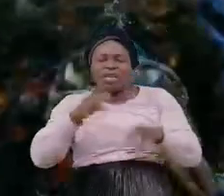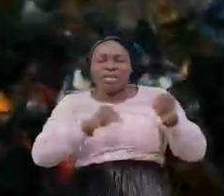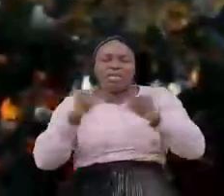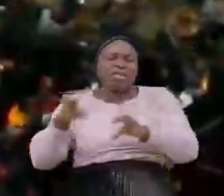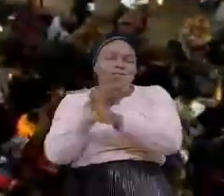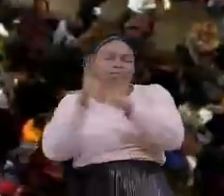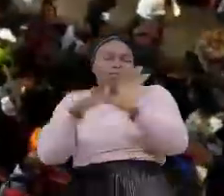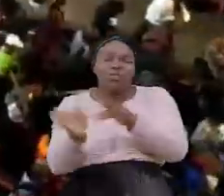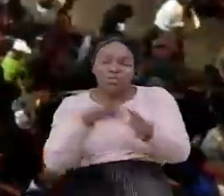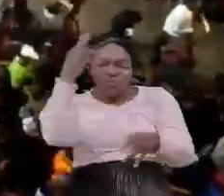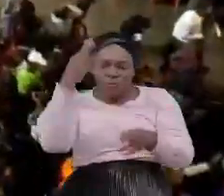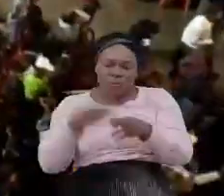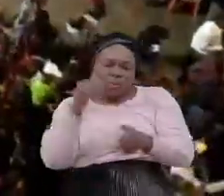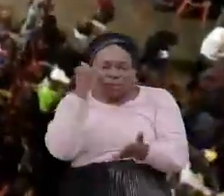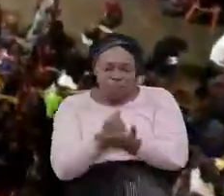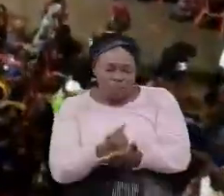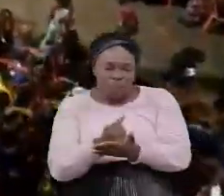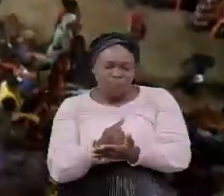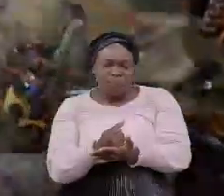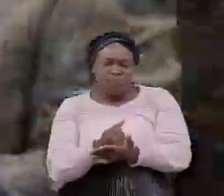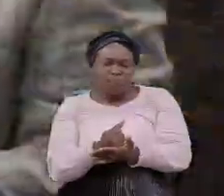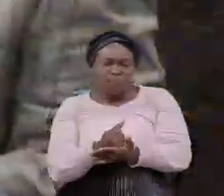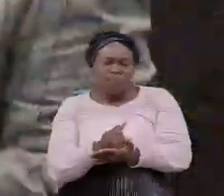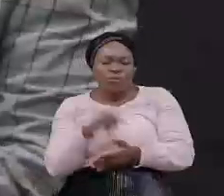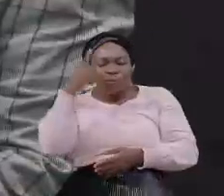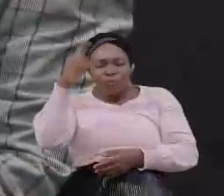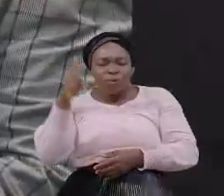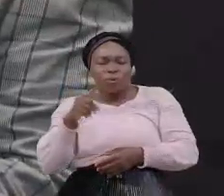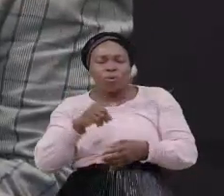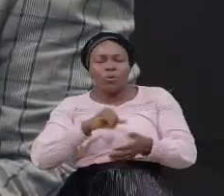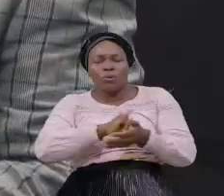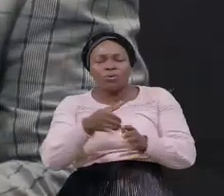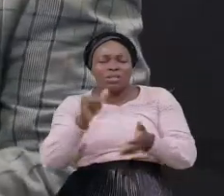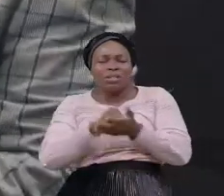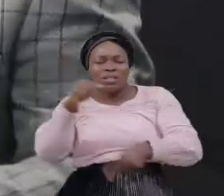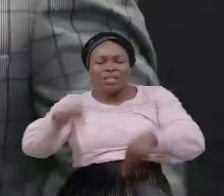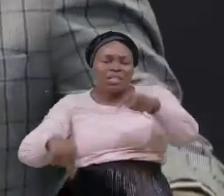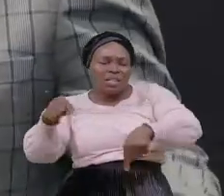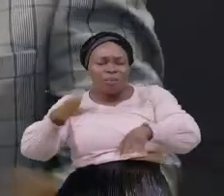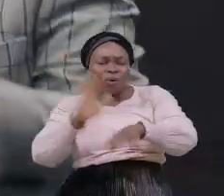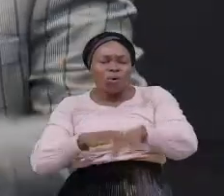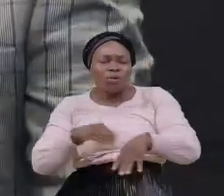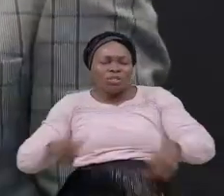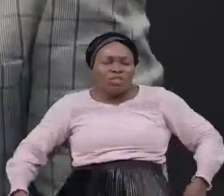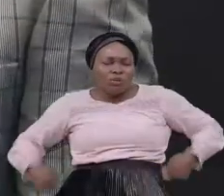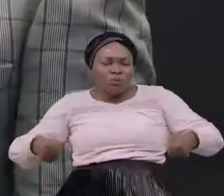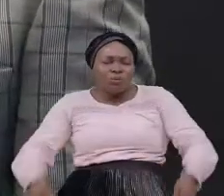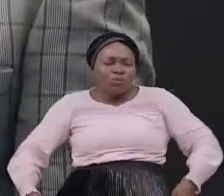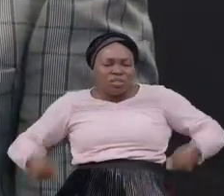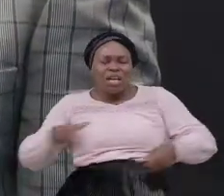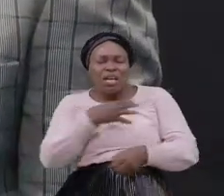now. And I pray for those who are lame on a wheelchair and they are holding on